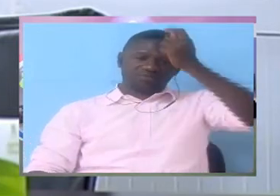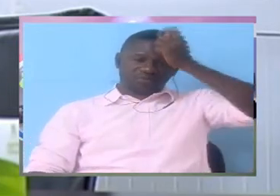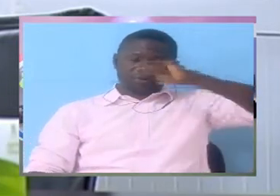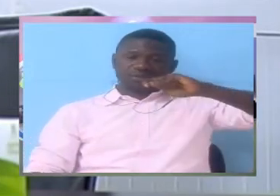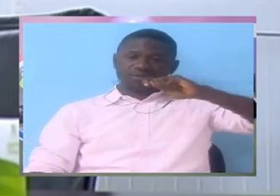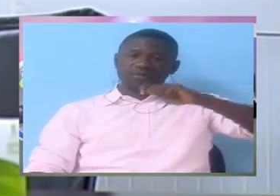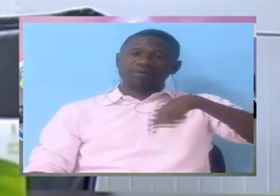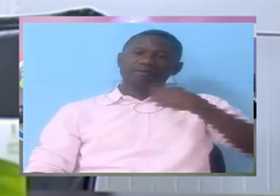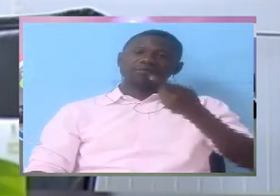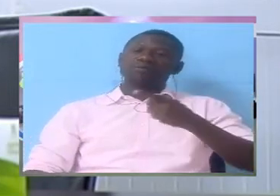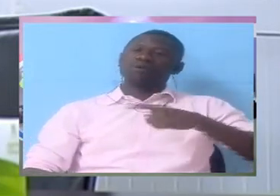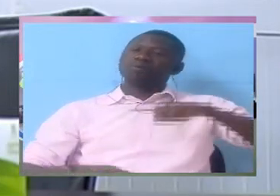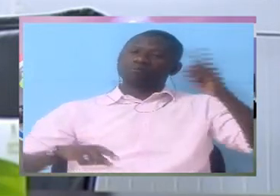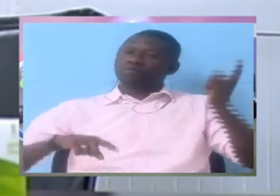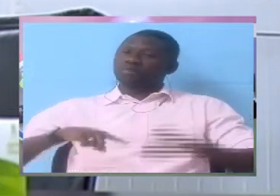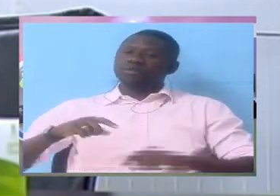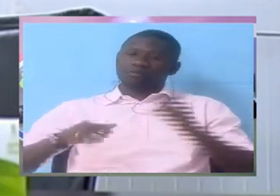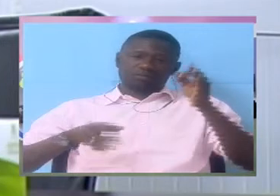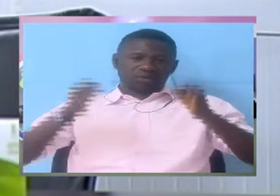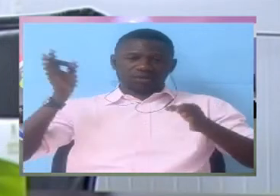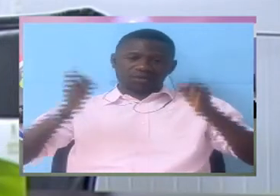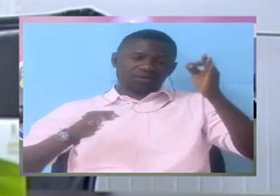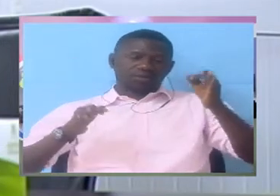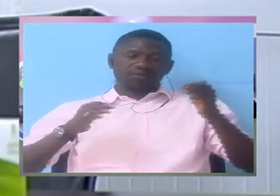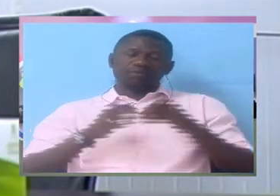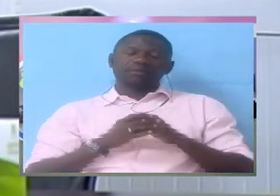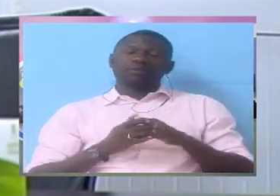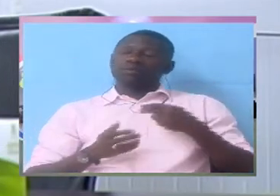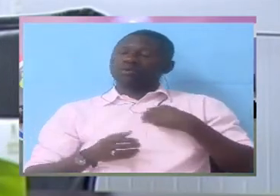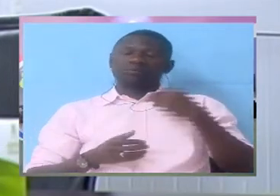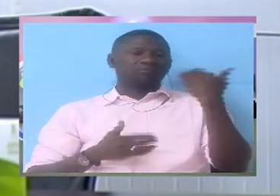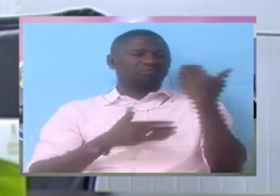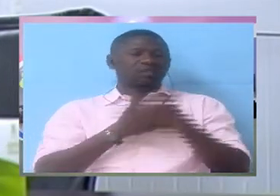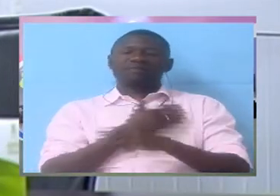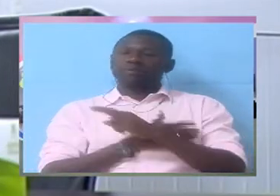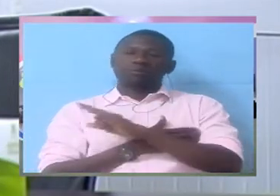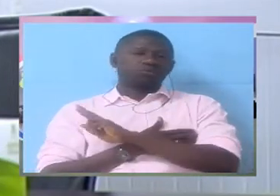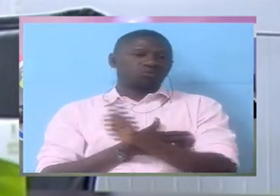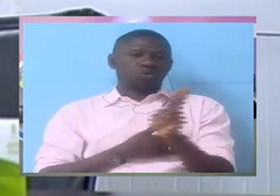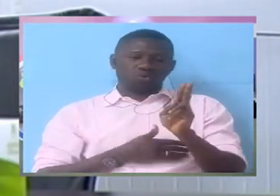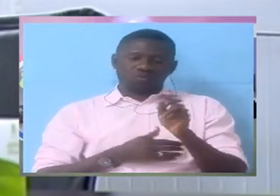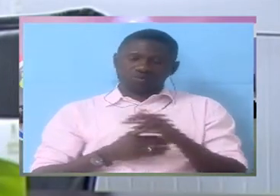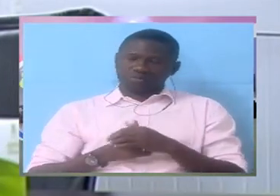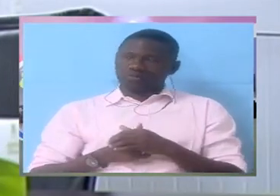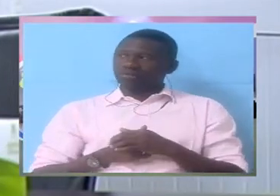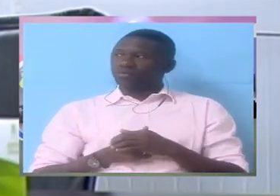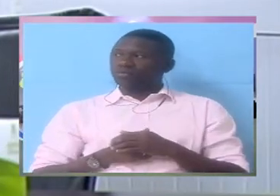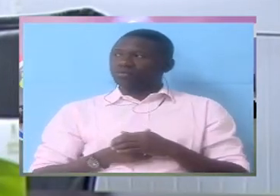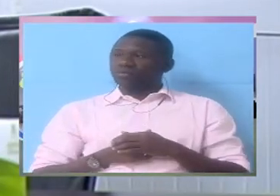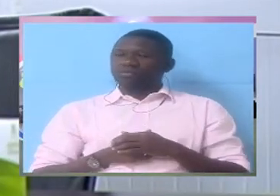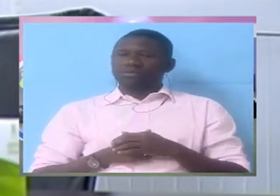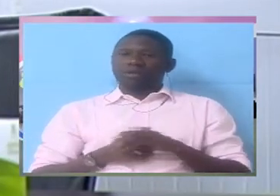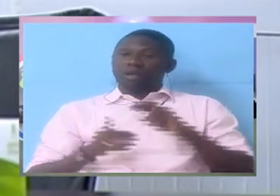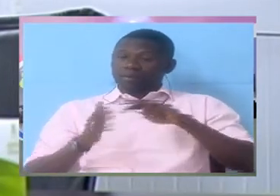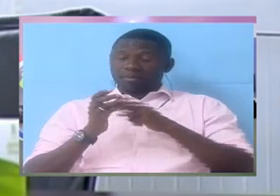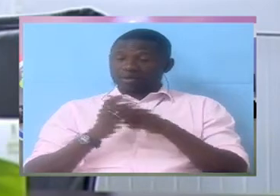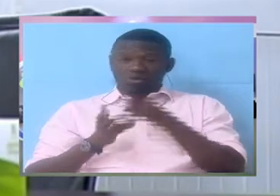for prosecution. But I don't. You have failed in your duty.